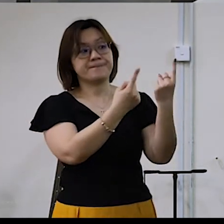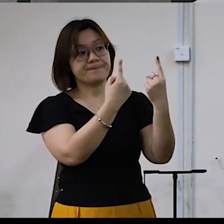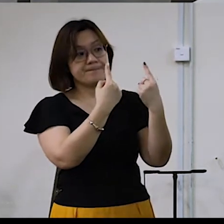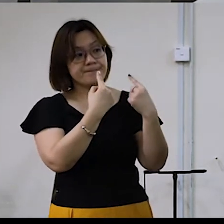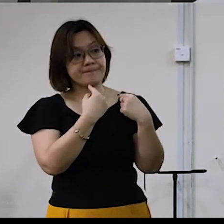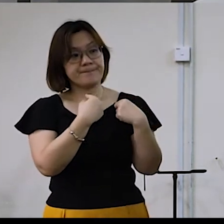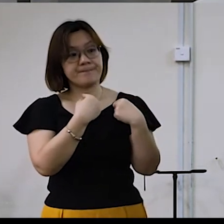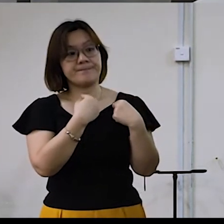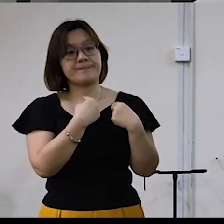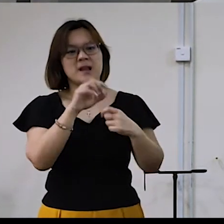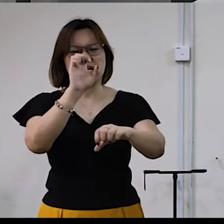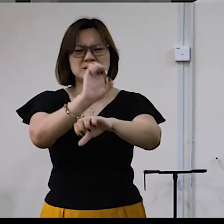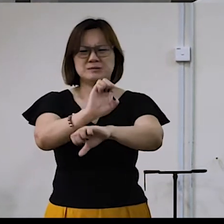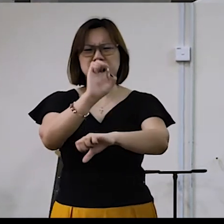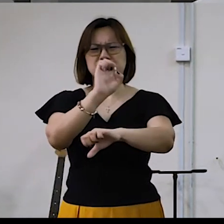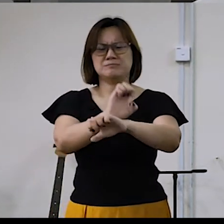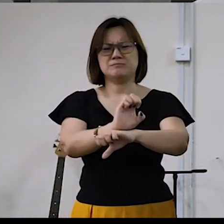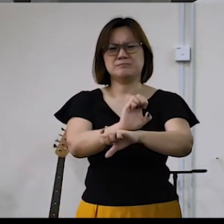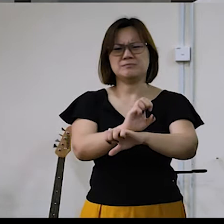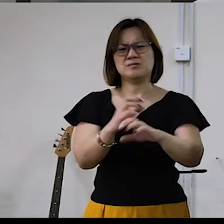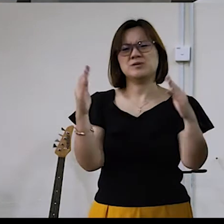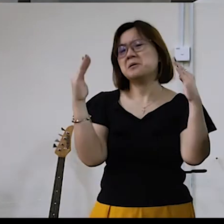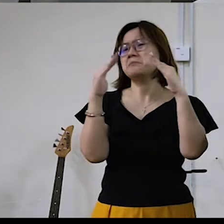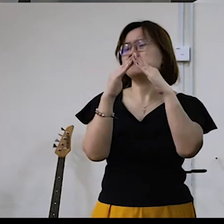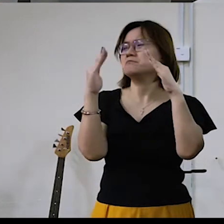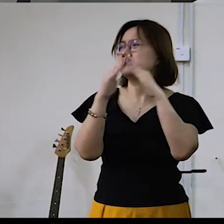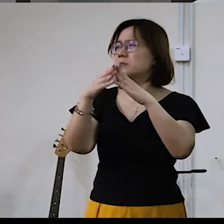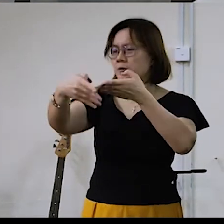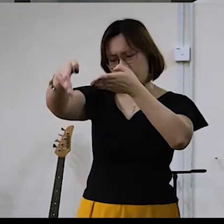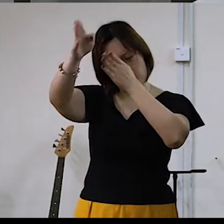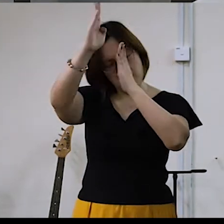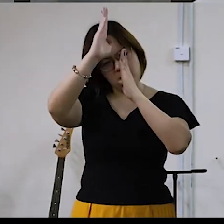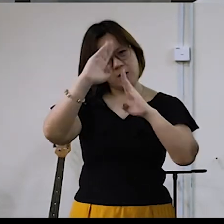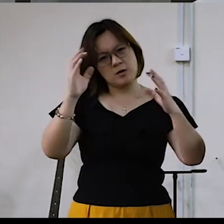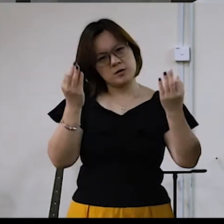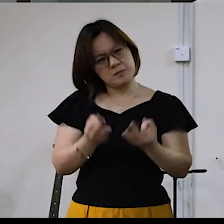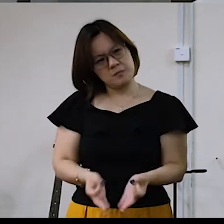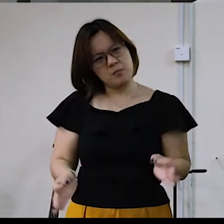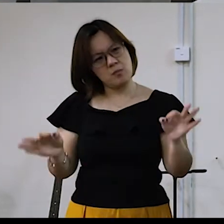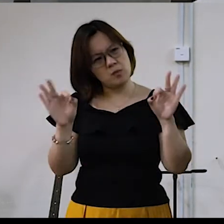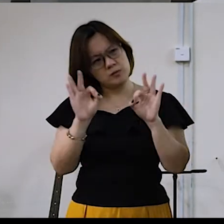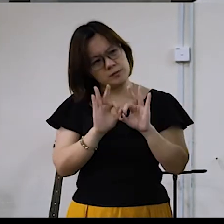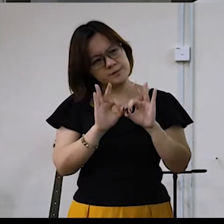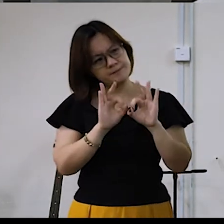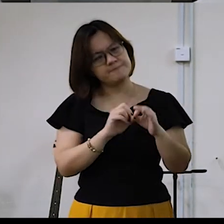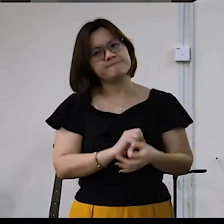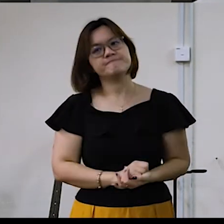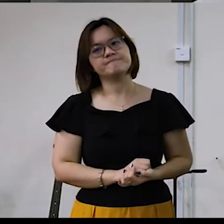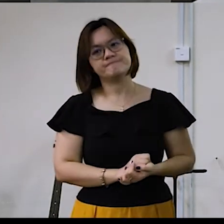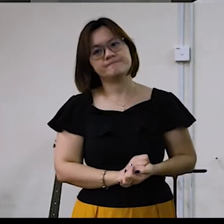church. Prioritize the house of God. Okay, for those in satellite church as well. All right?